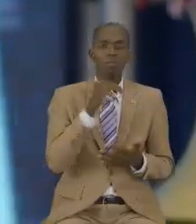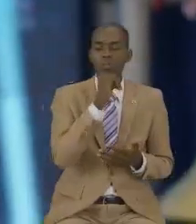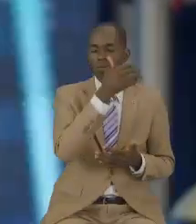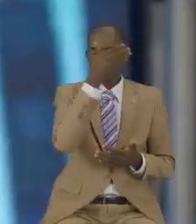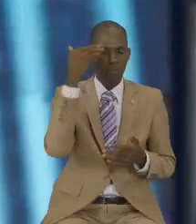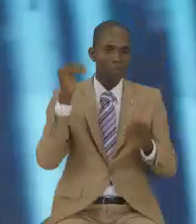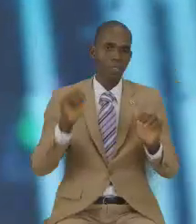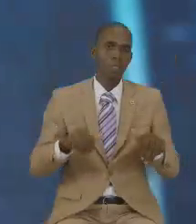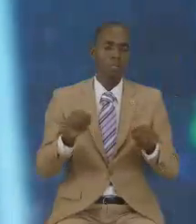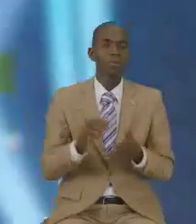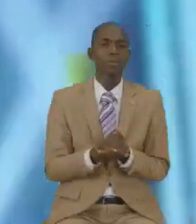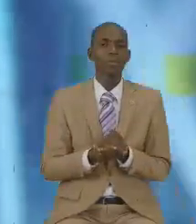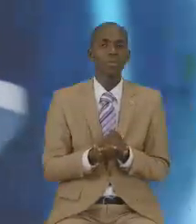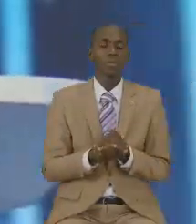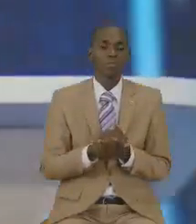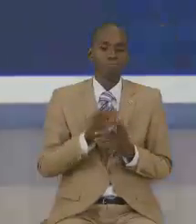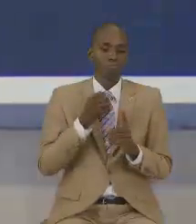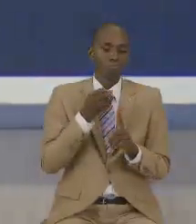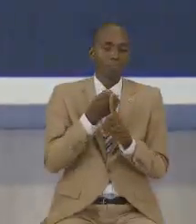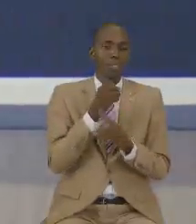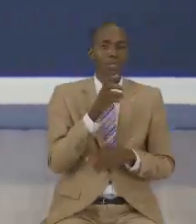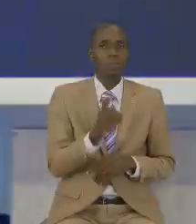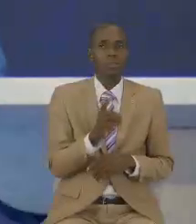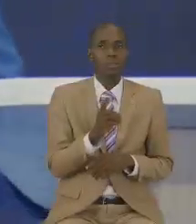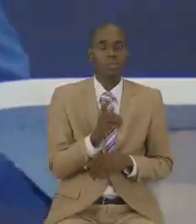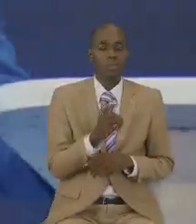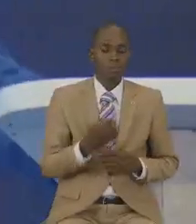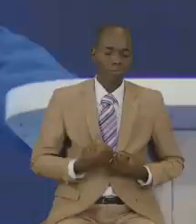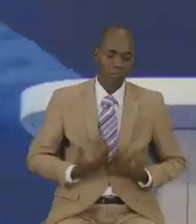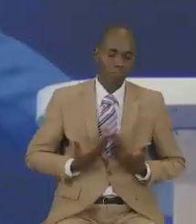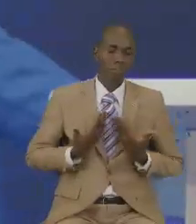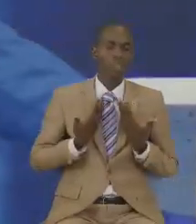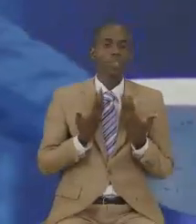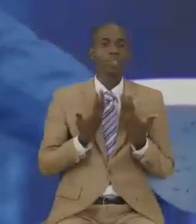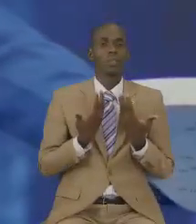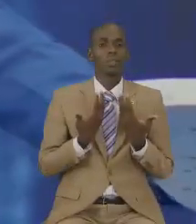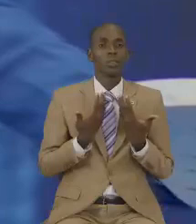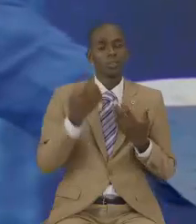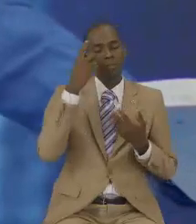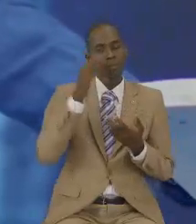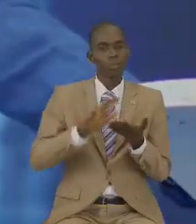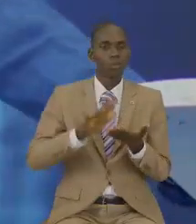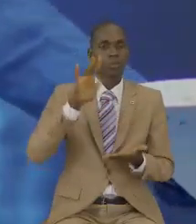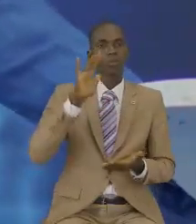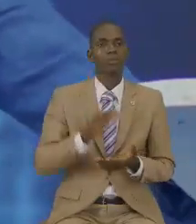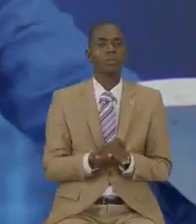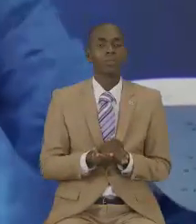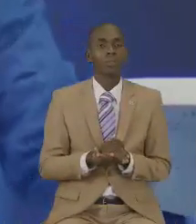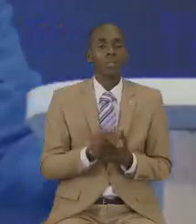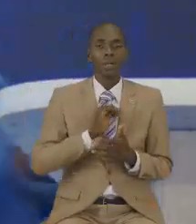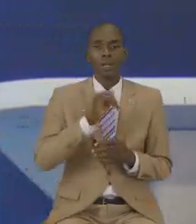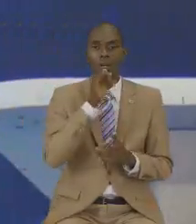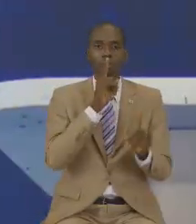unforgettable, impacted, ignited for glory. I'm talking to